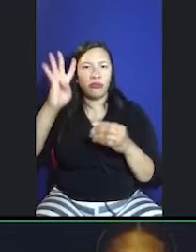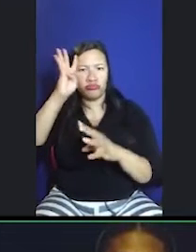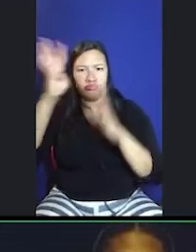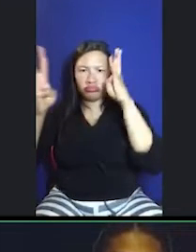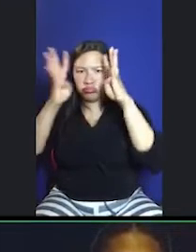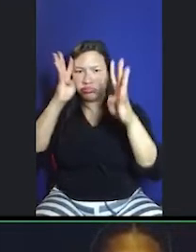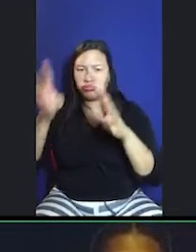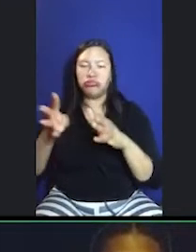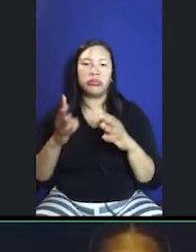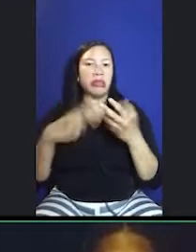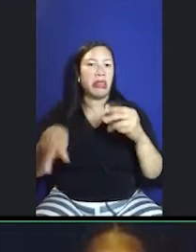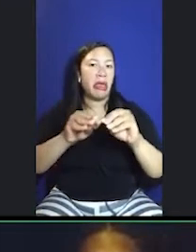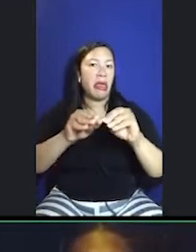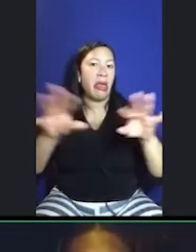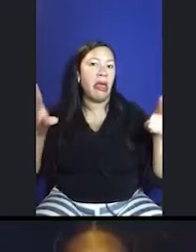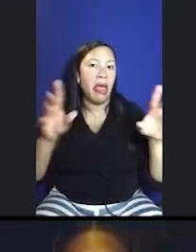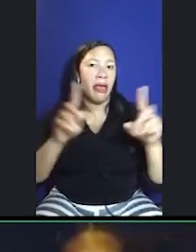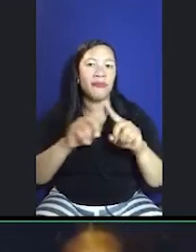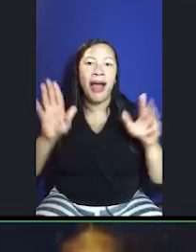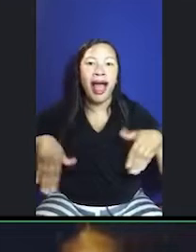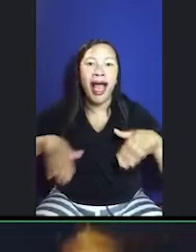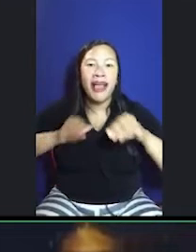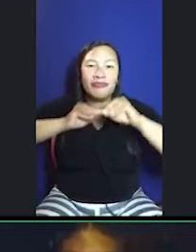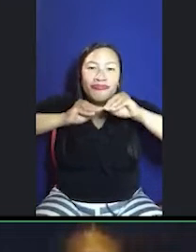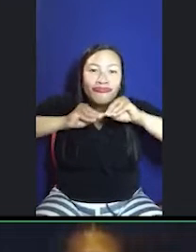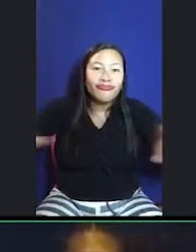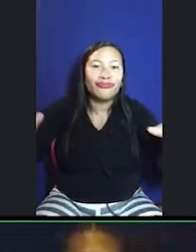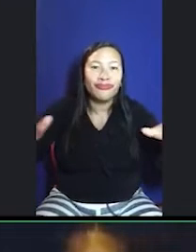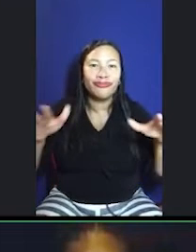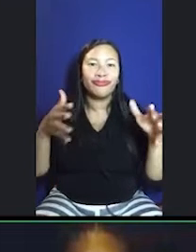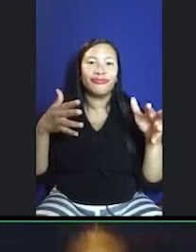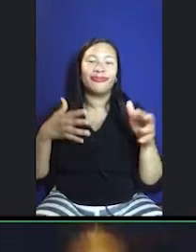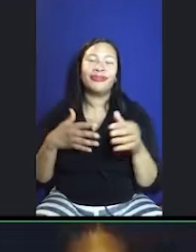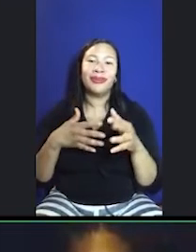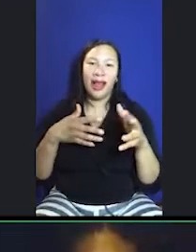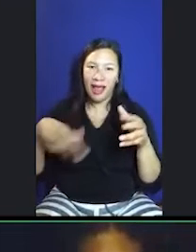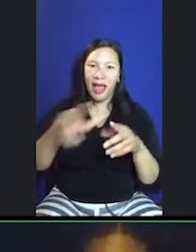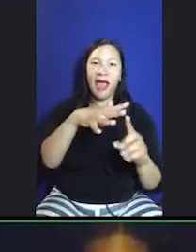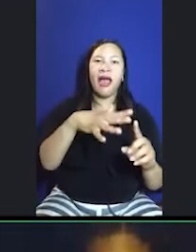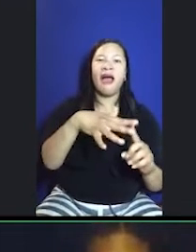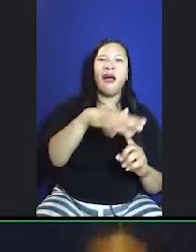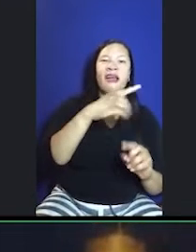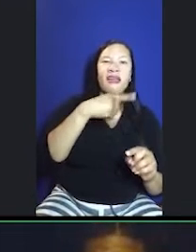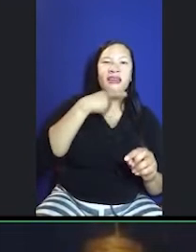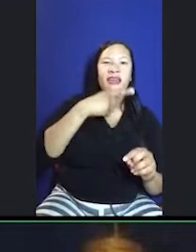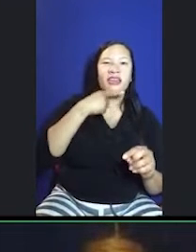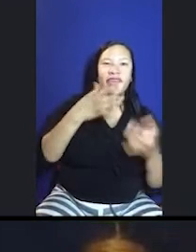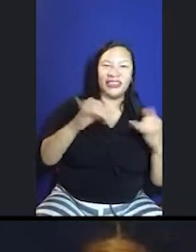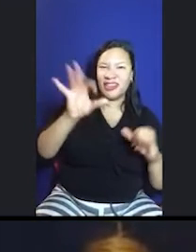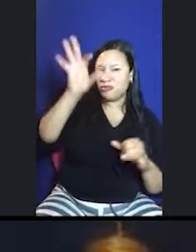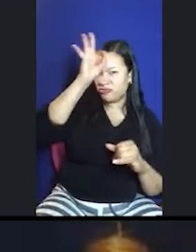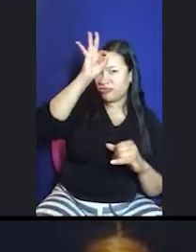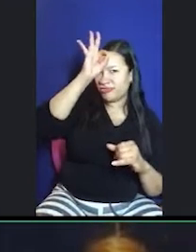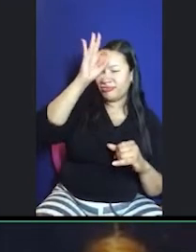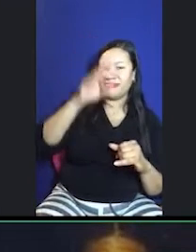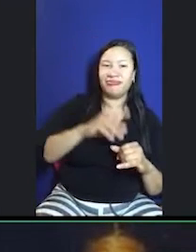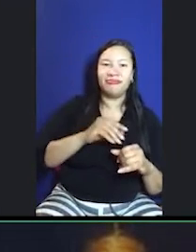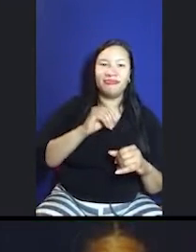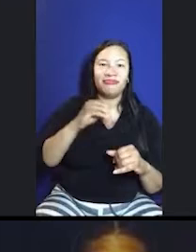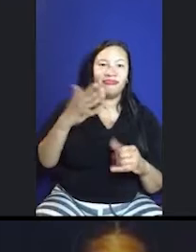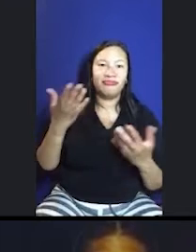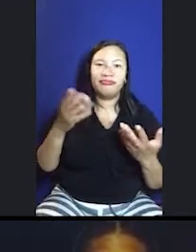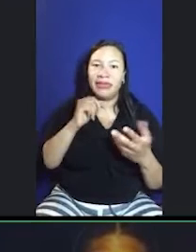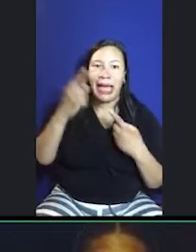and have put out there, but it just hasn't caught up to the mainstream hearing world to be even considered. Really.